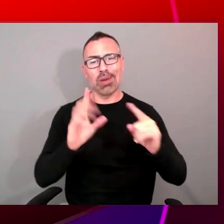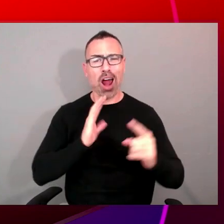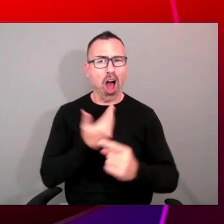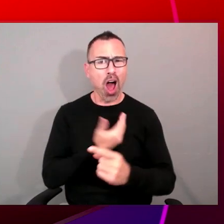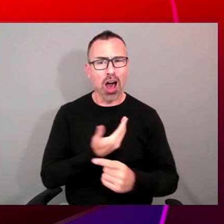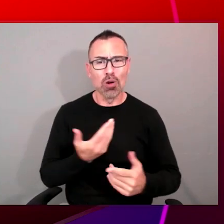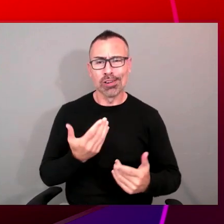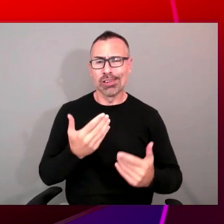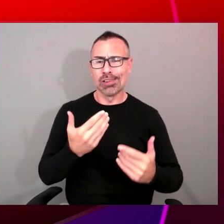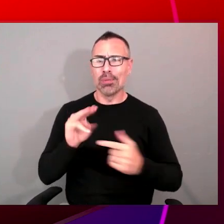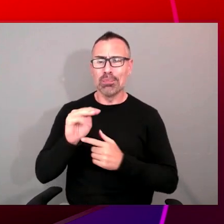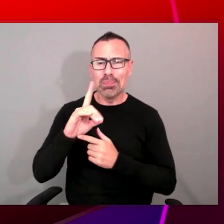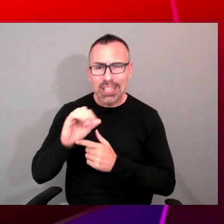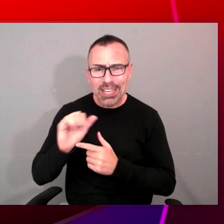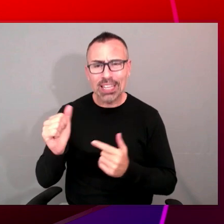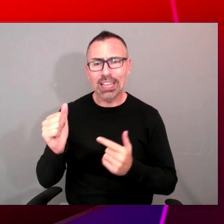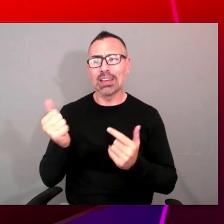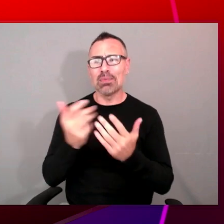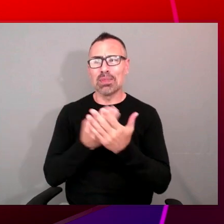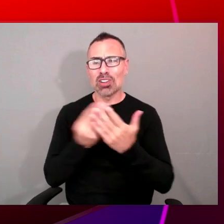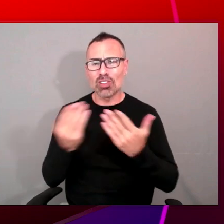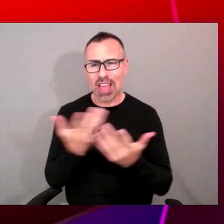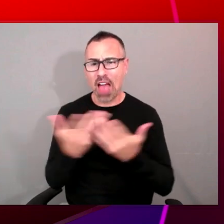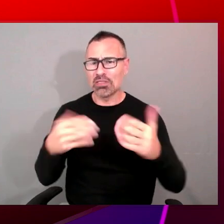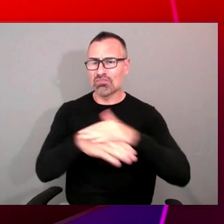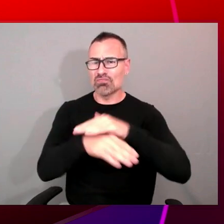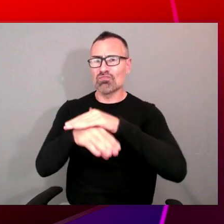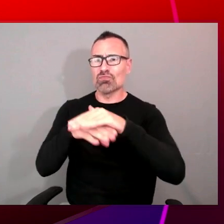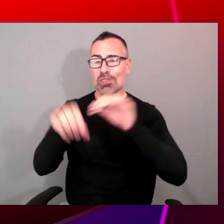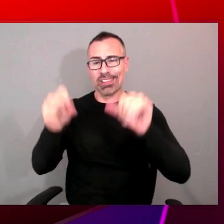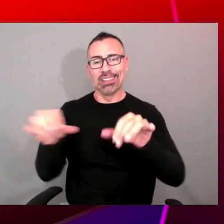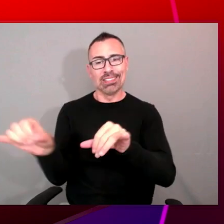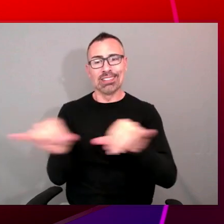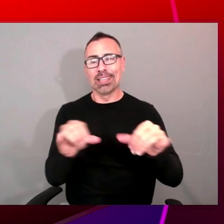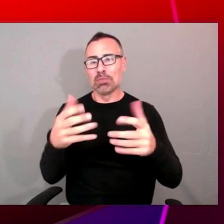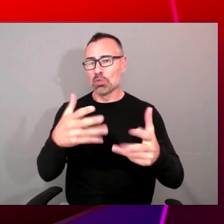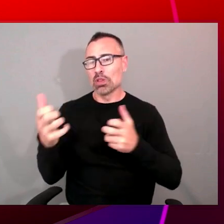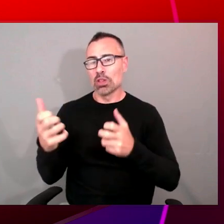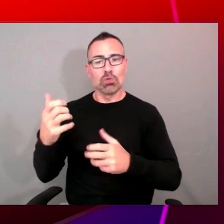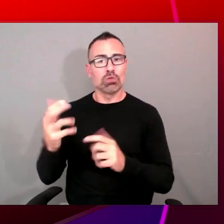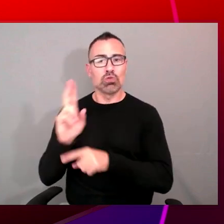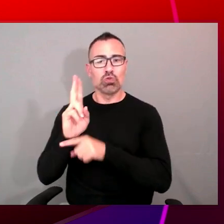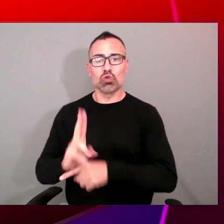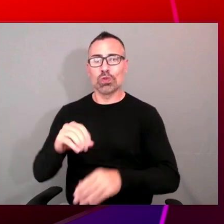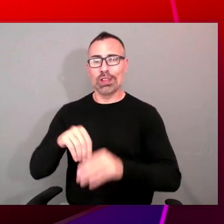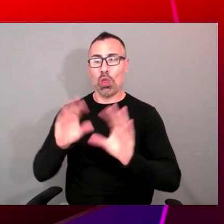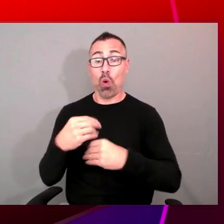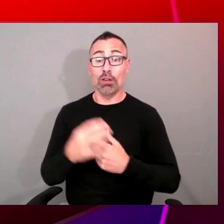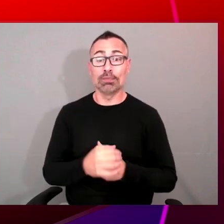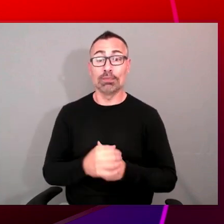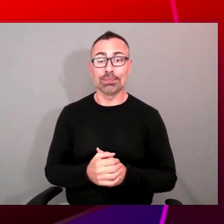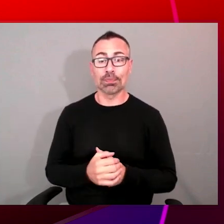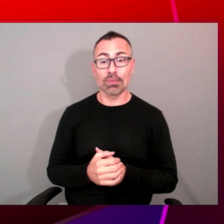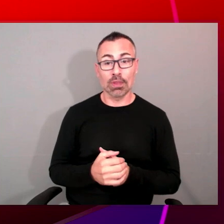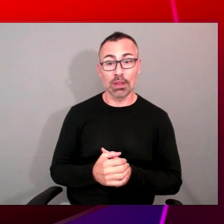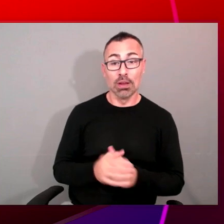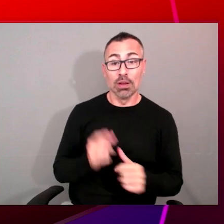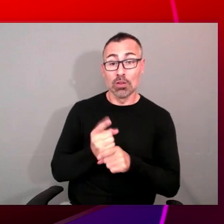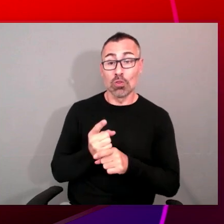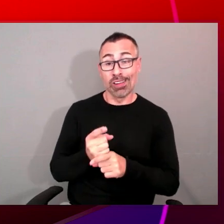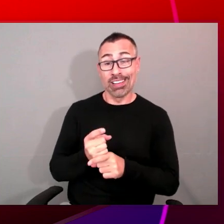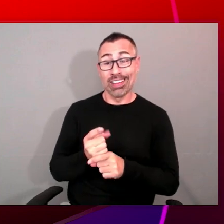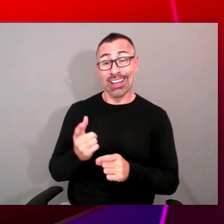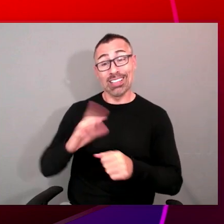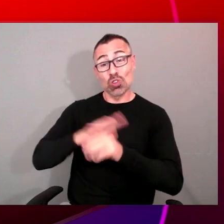materials in the same kind of speed and efficiency we're used to working to in the office. And I would say, COVID aside was just an